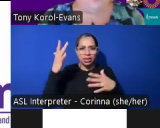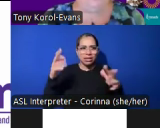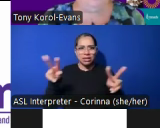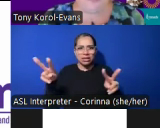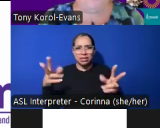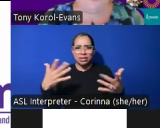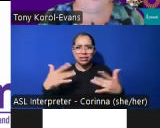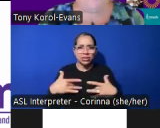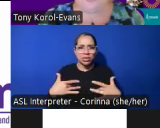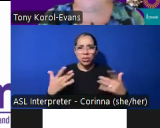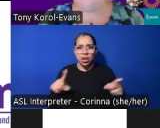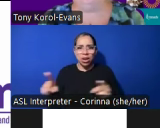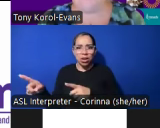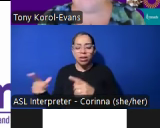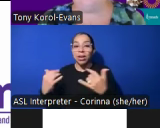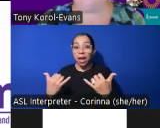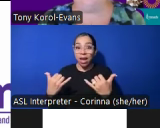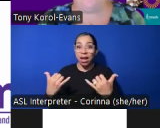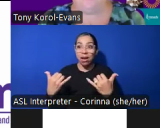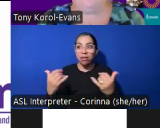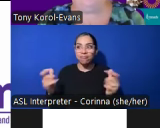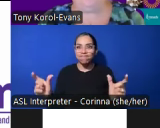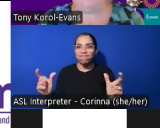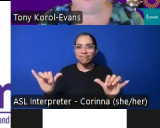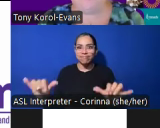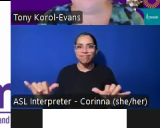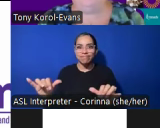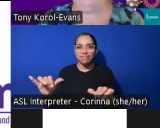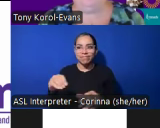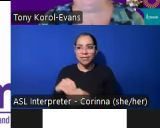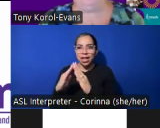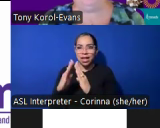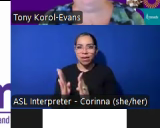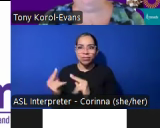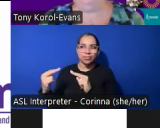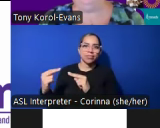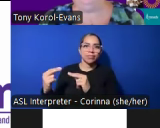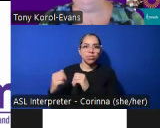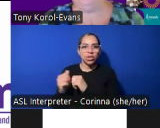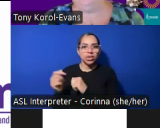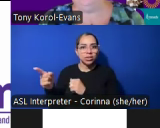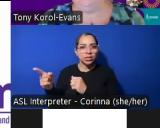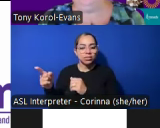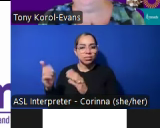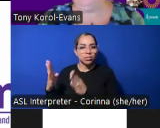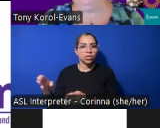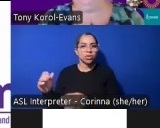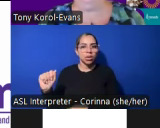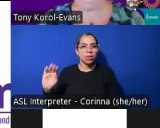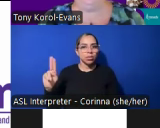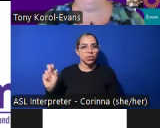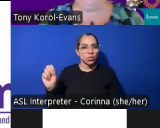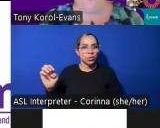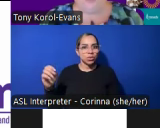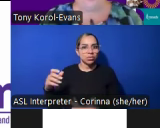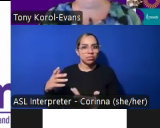now you had this, and you're locked in the house with the person who abuses you. So